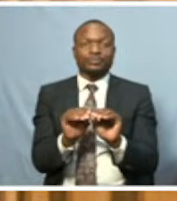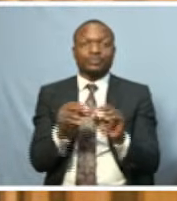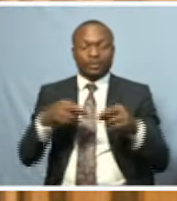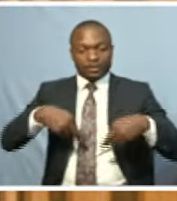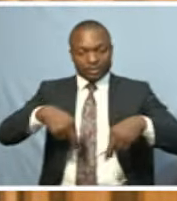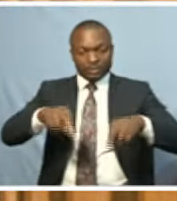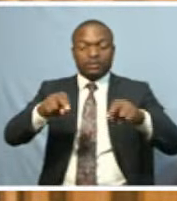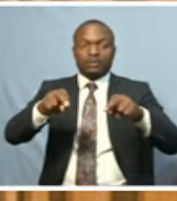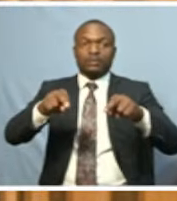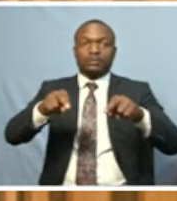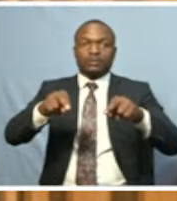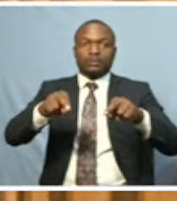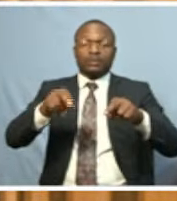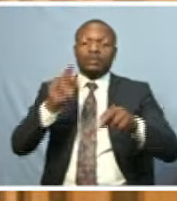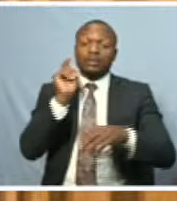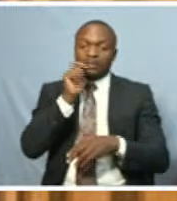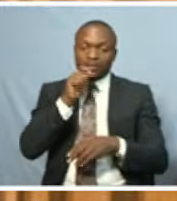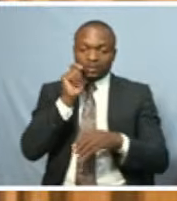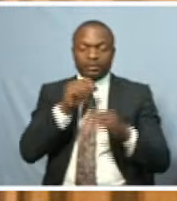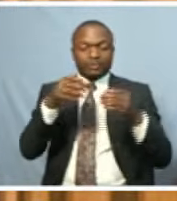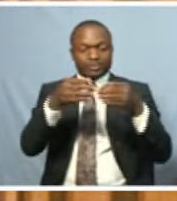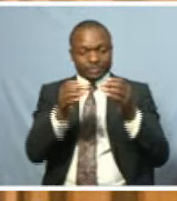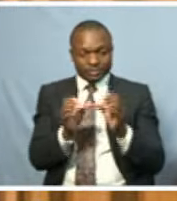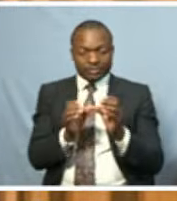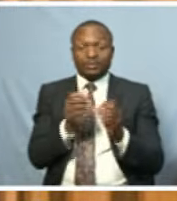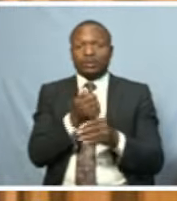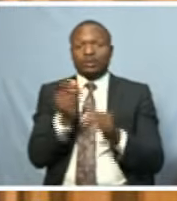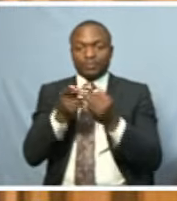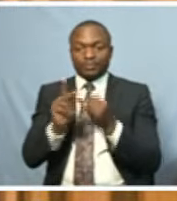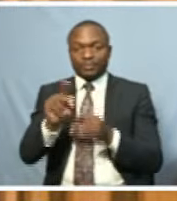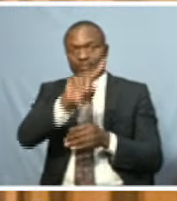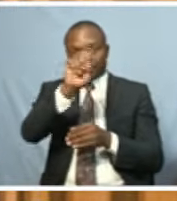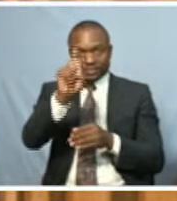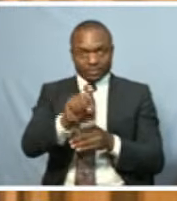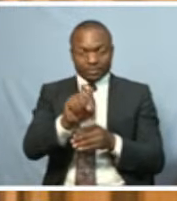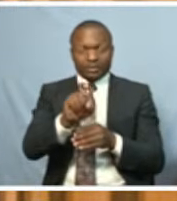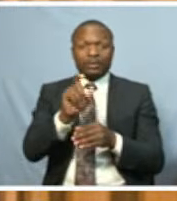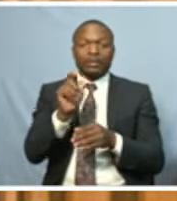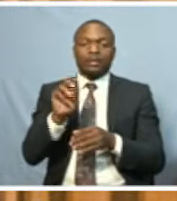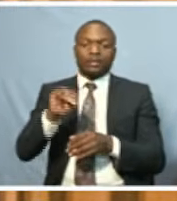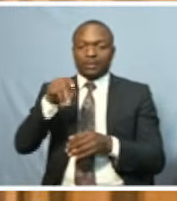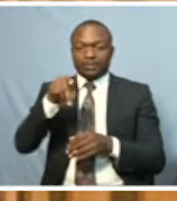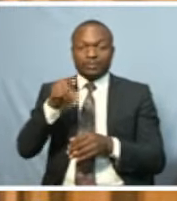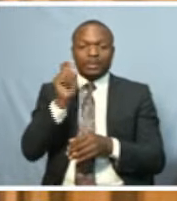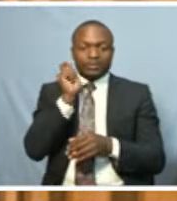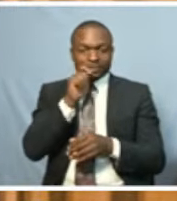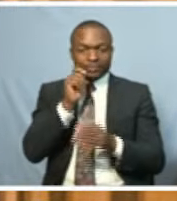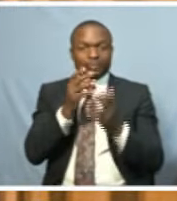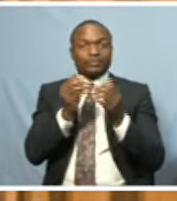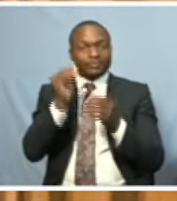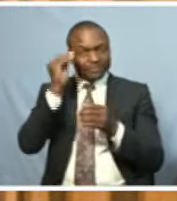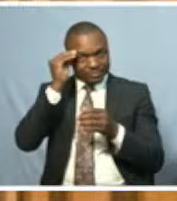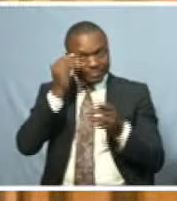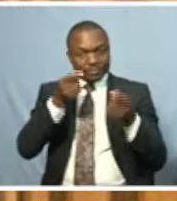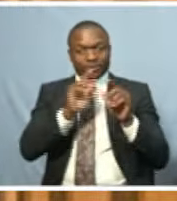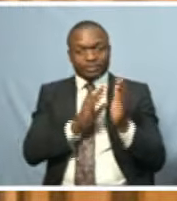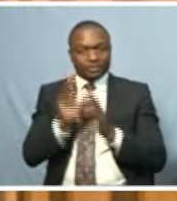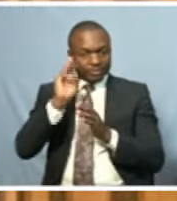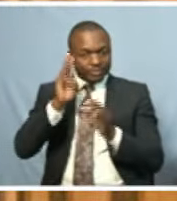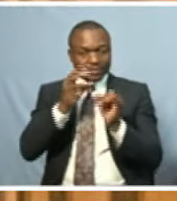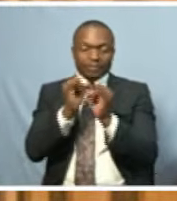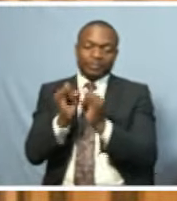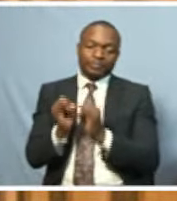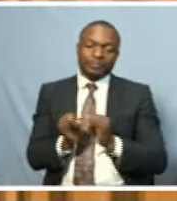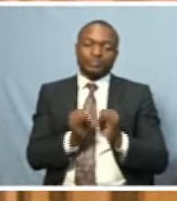roads in Kanyama Parliamentary Constituency. In the other part of the question, the Kanyama lawmaker wanted to find out when the plans will be